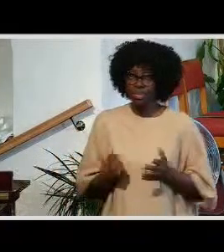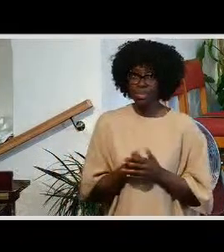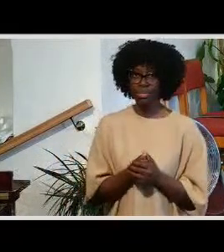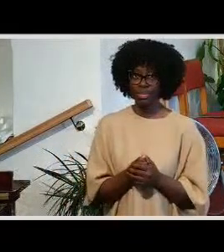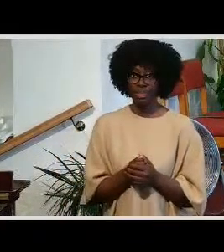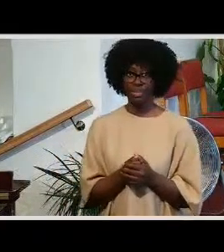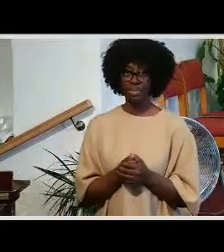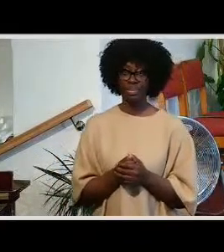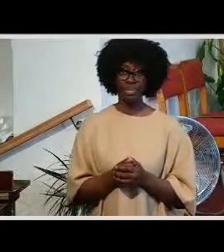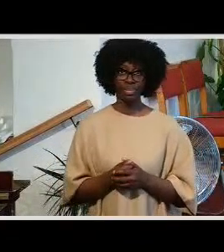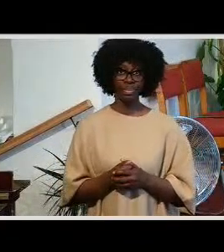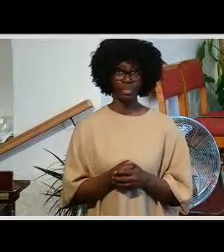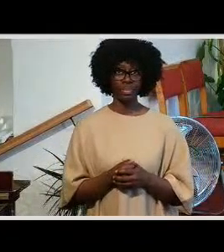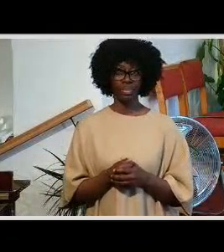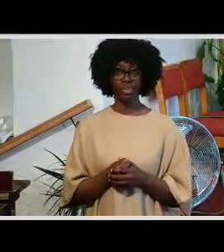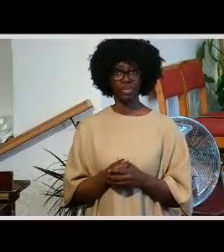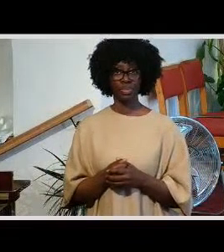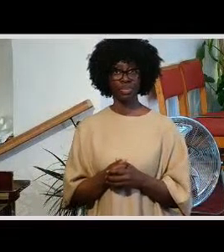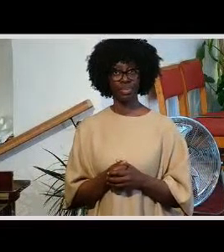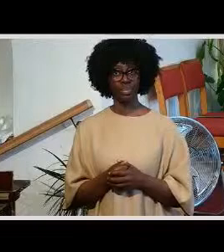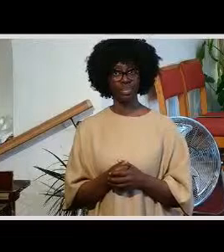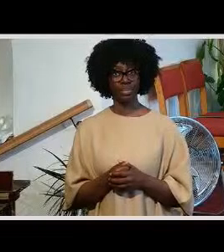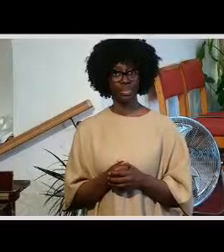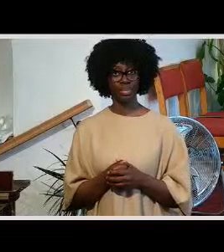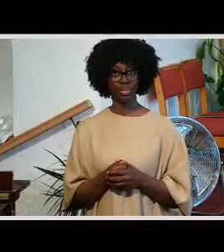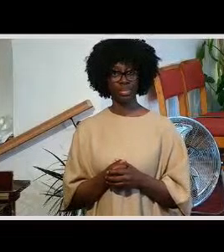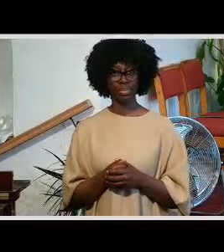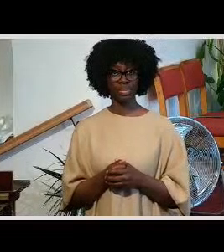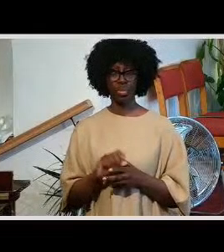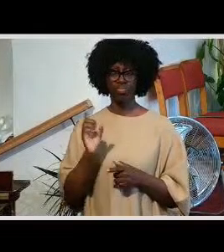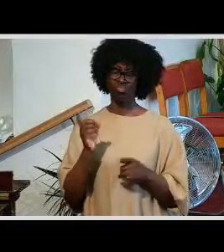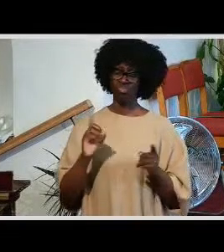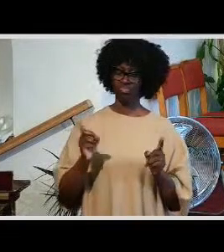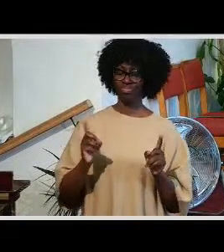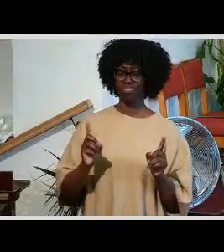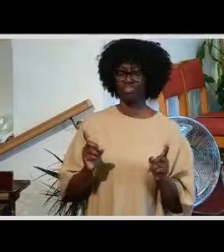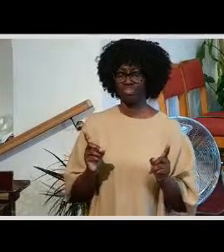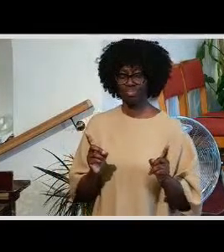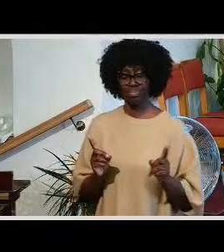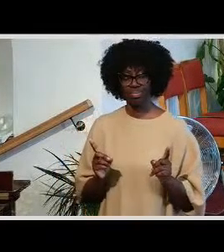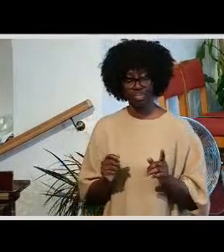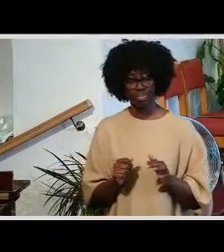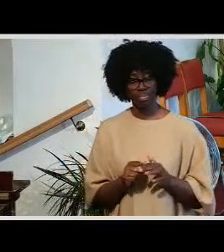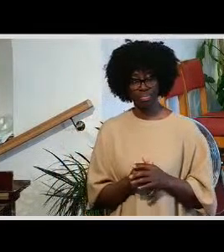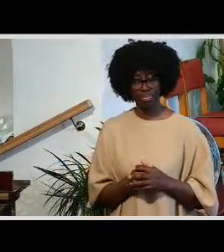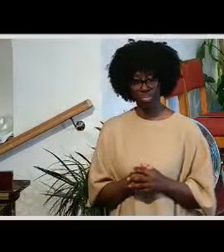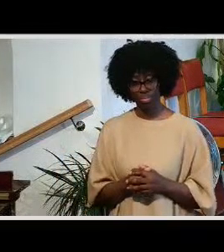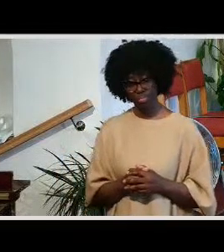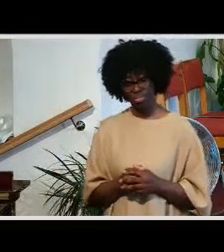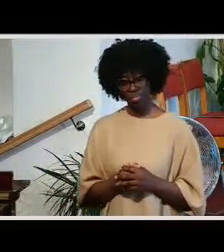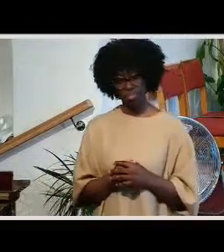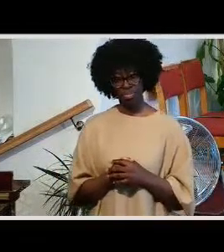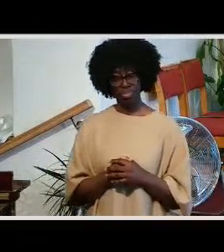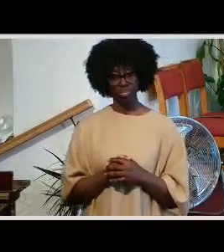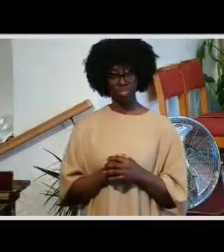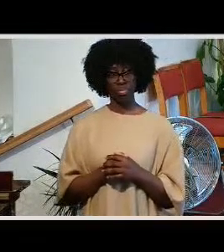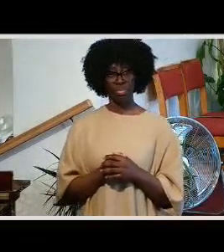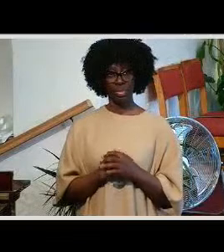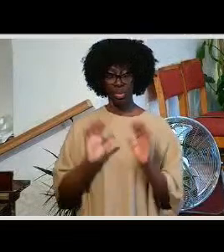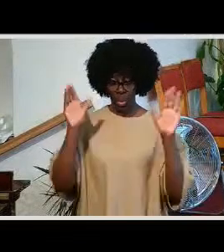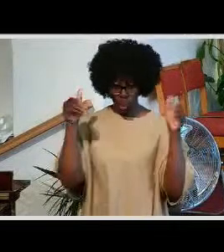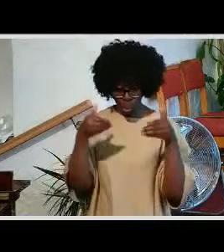see the slide, the graphics on the right-hand side, but autism or the autistic